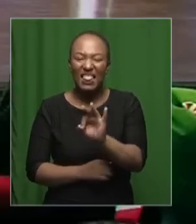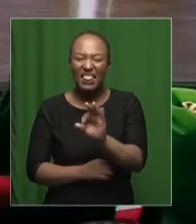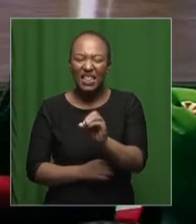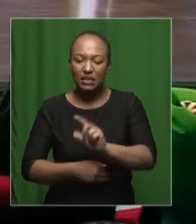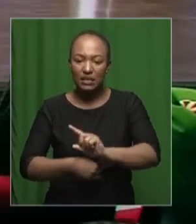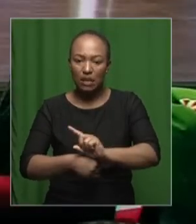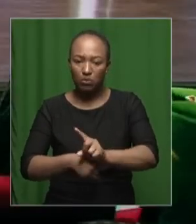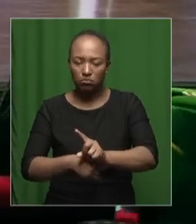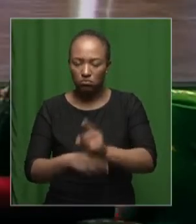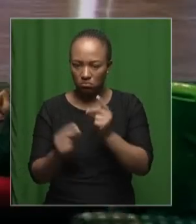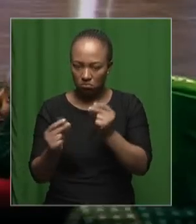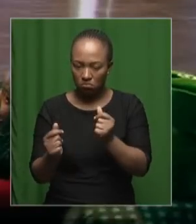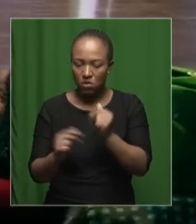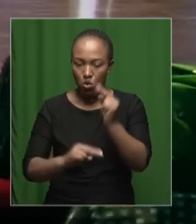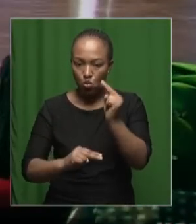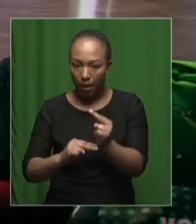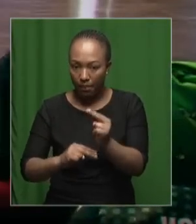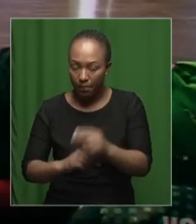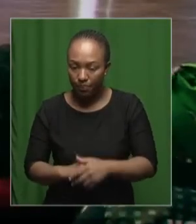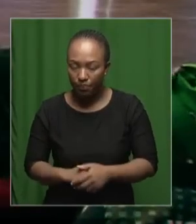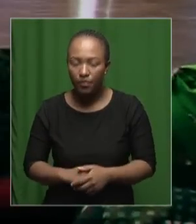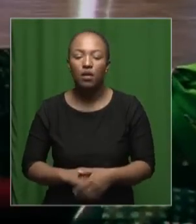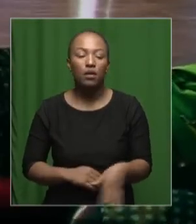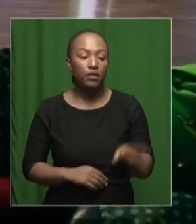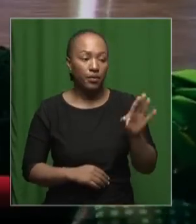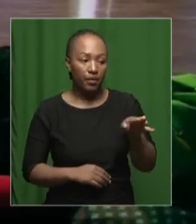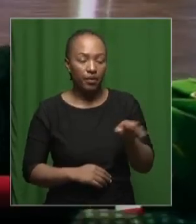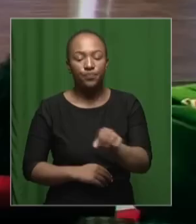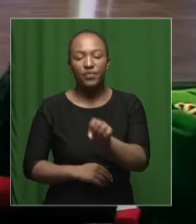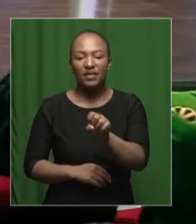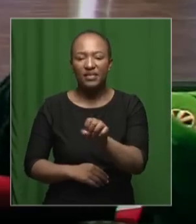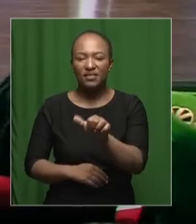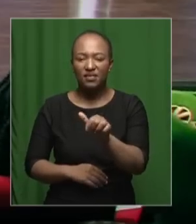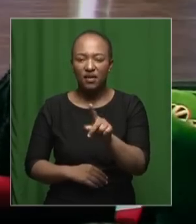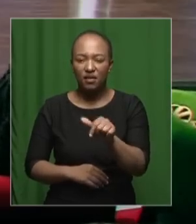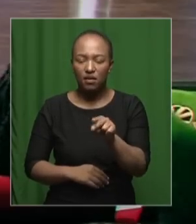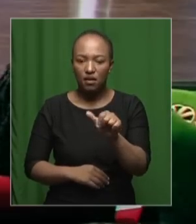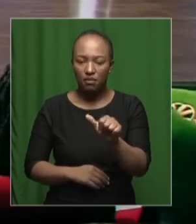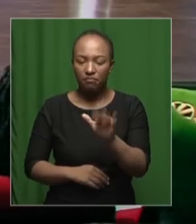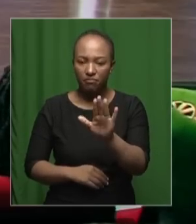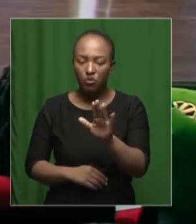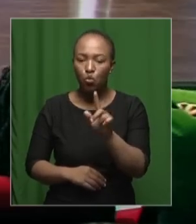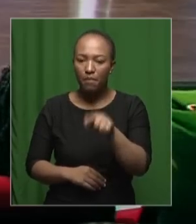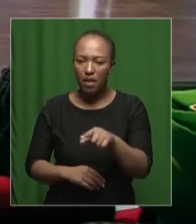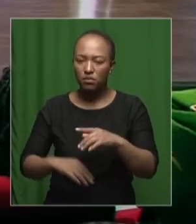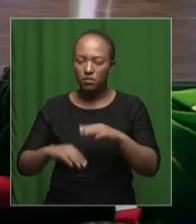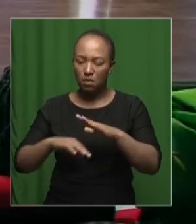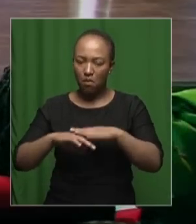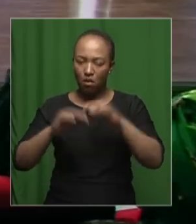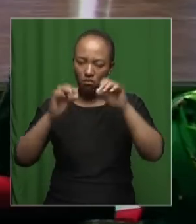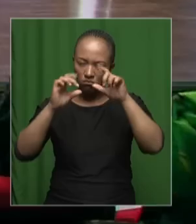you. Sakina, once again, I think we must see the bigger picture.